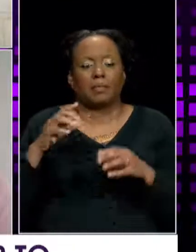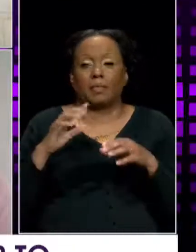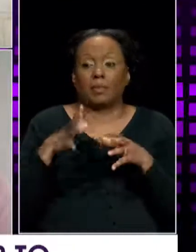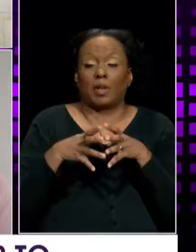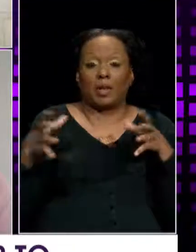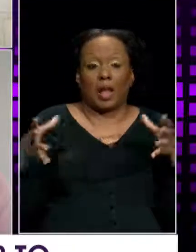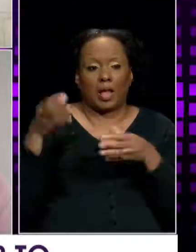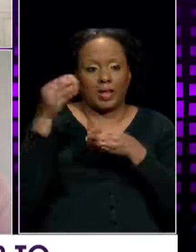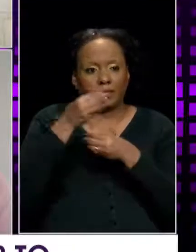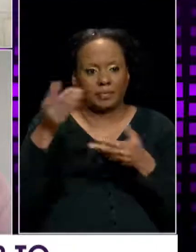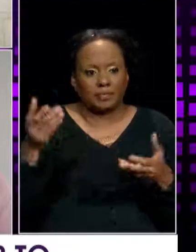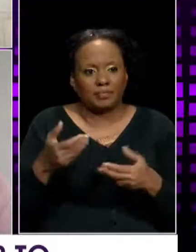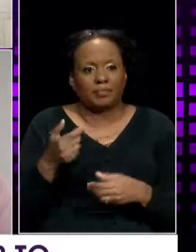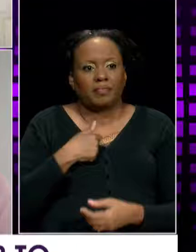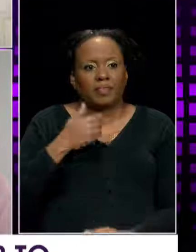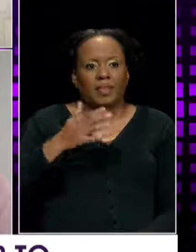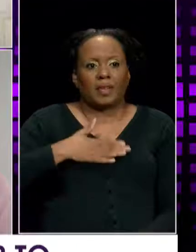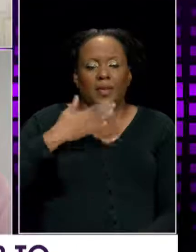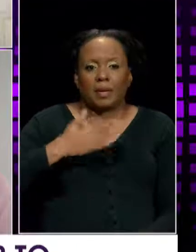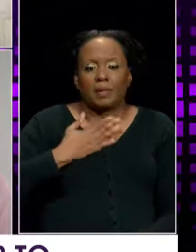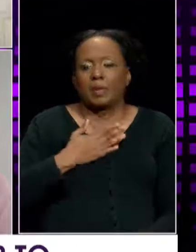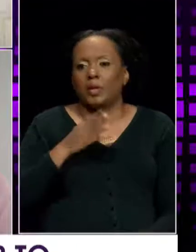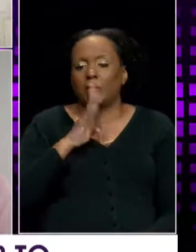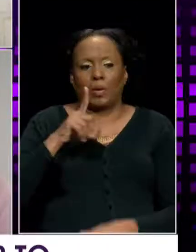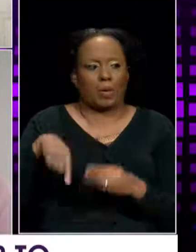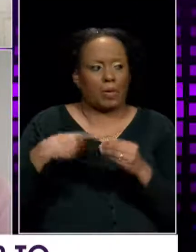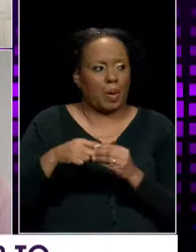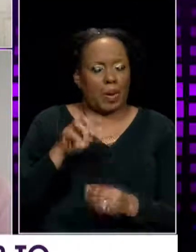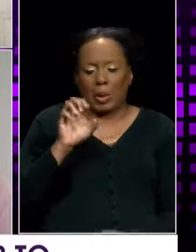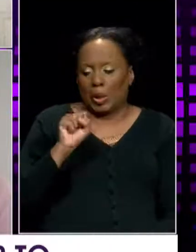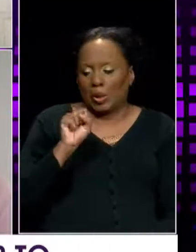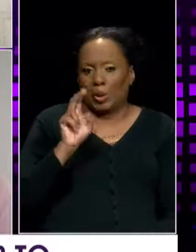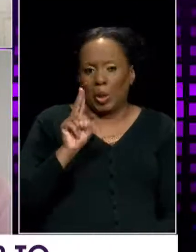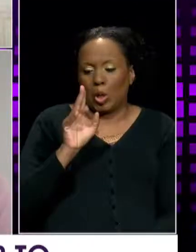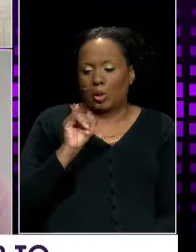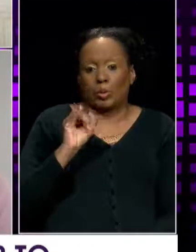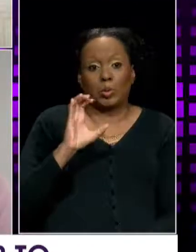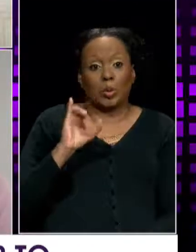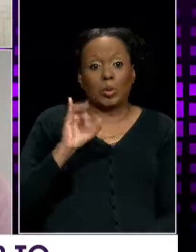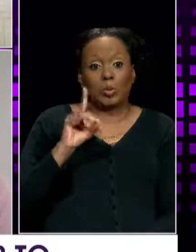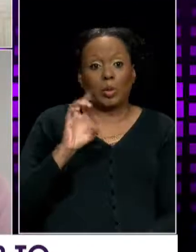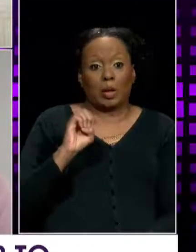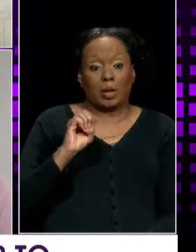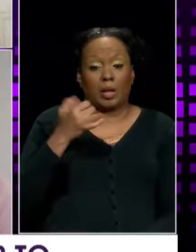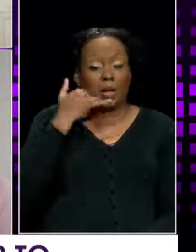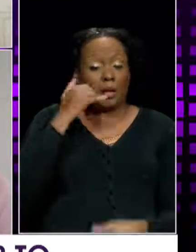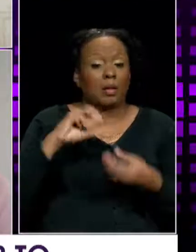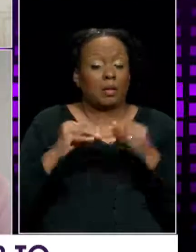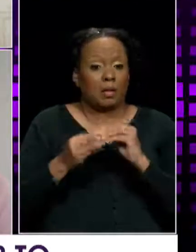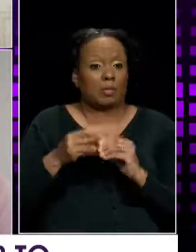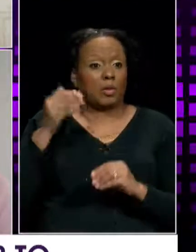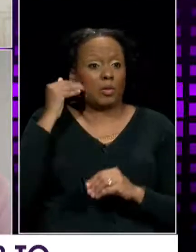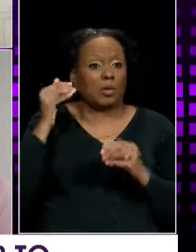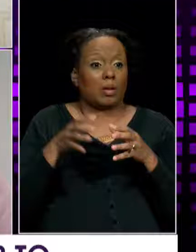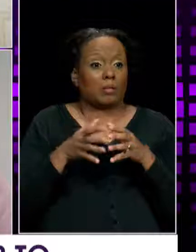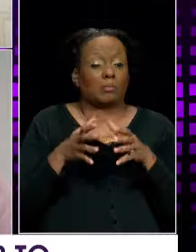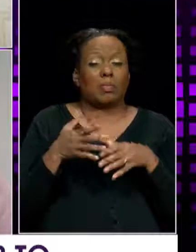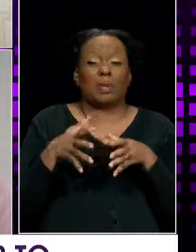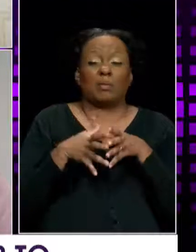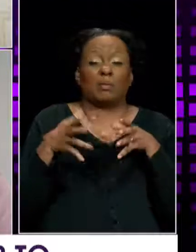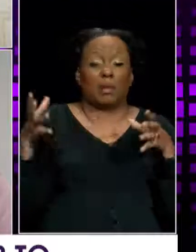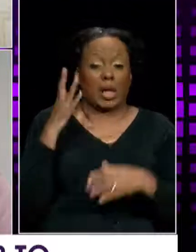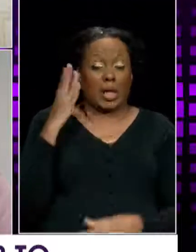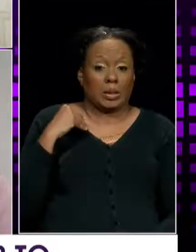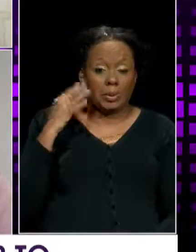information. And I'm happy that you mentioned the suicide hotline. We know that within the last 2 years of the pandemic, we've had significant experiences,